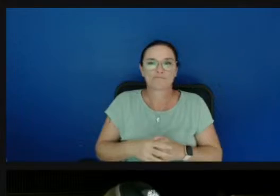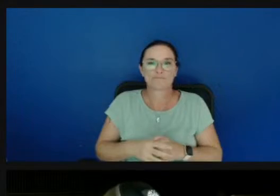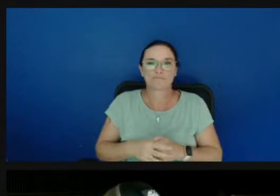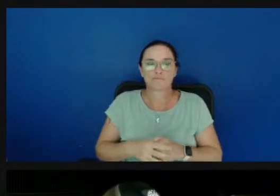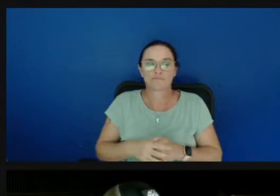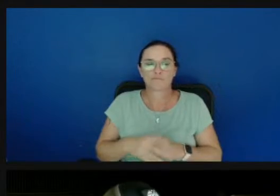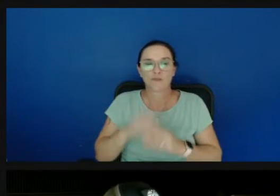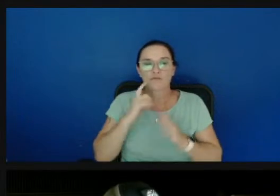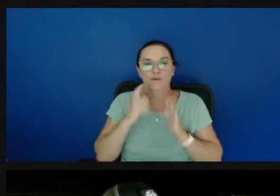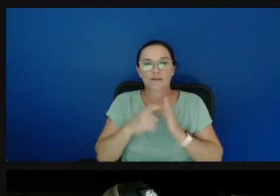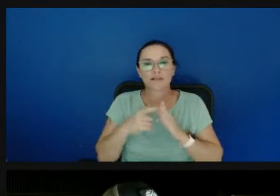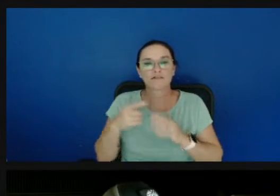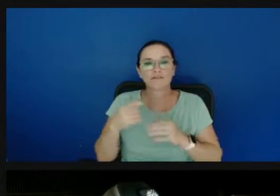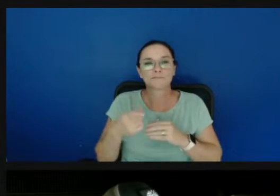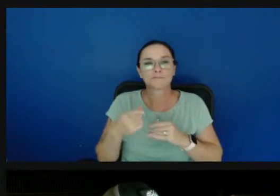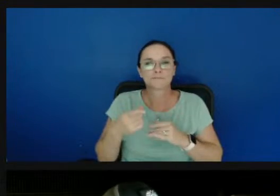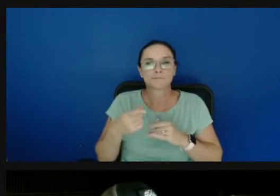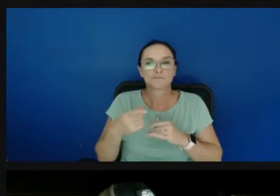show